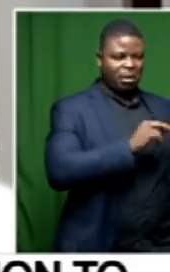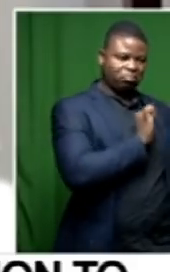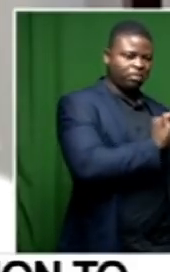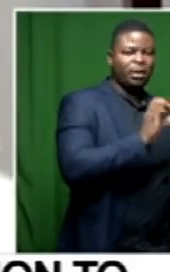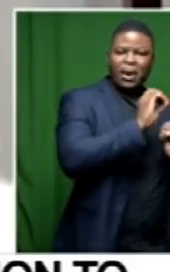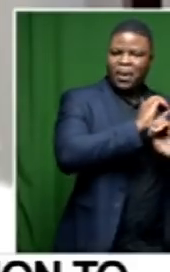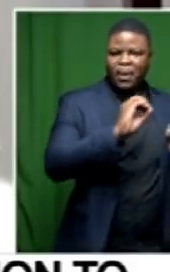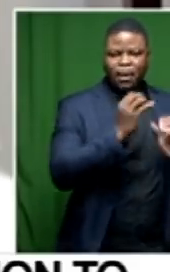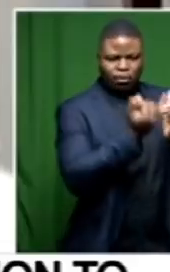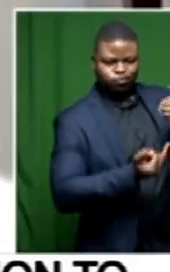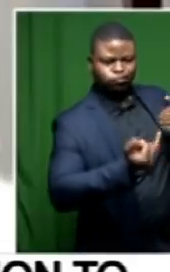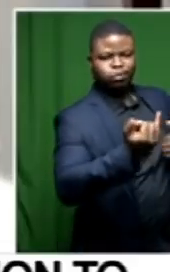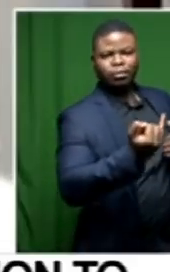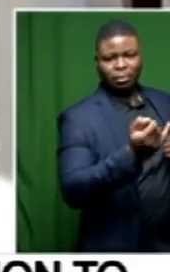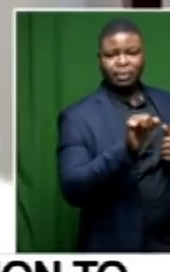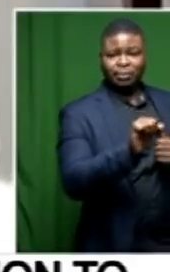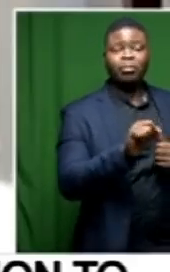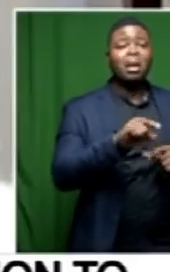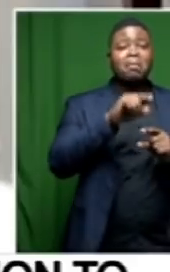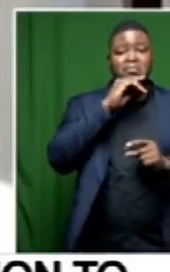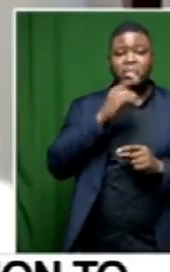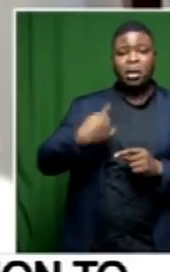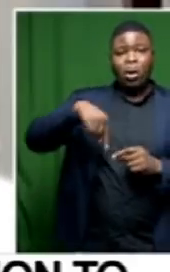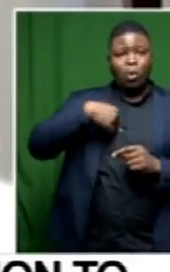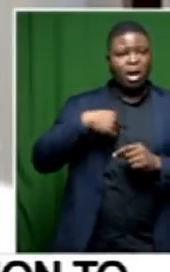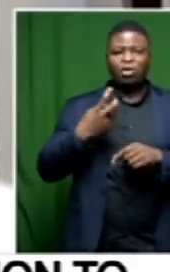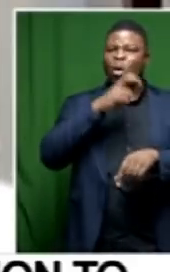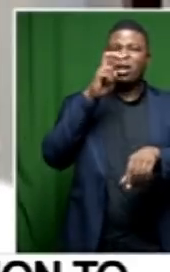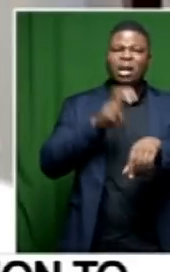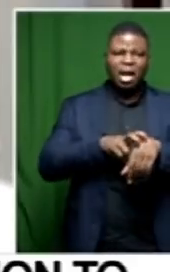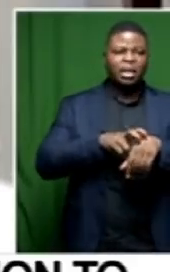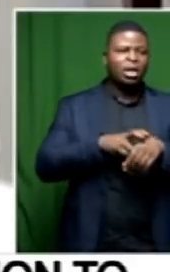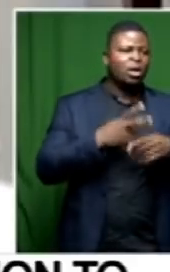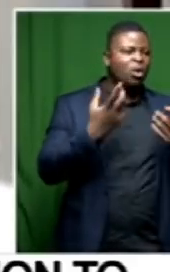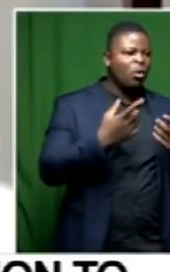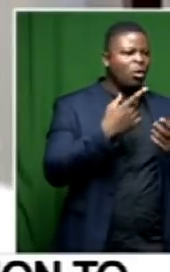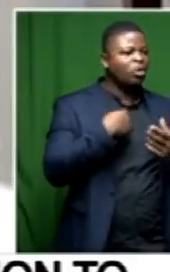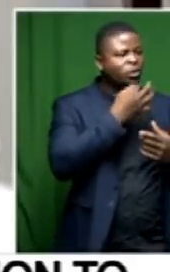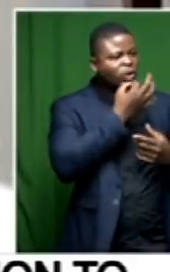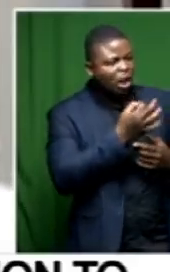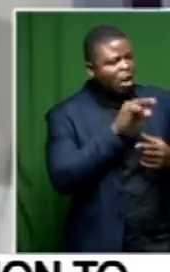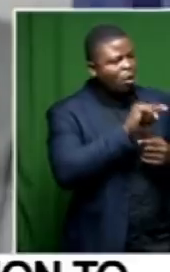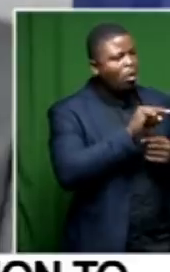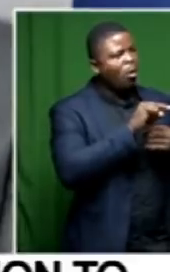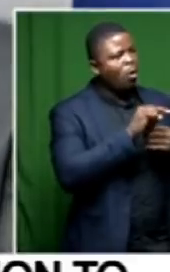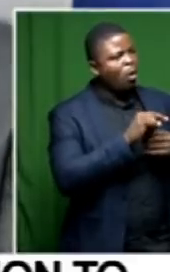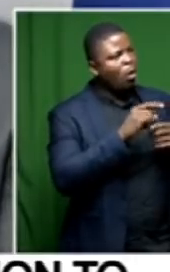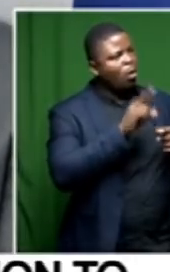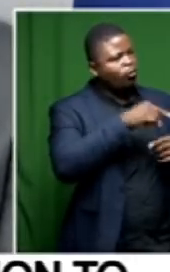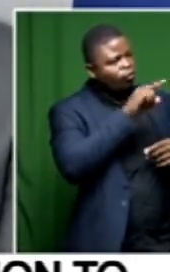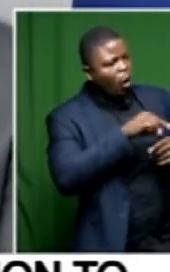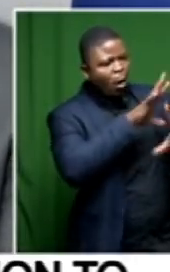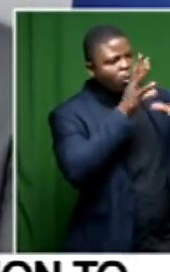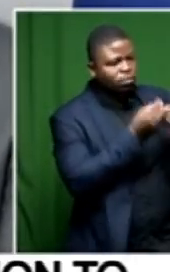that therefore meant that we do not have to go further and determine any other thing related to the first